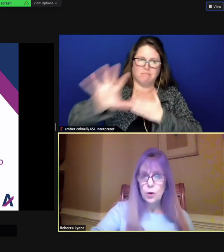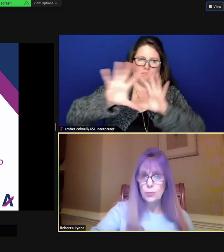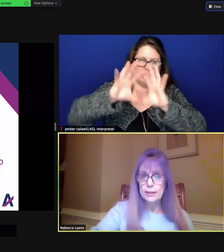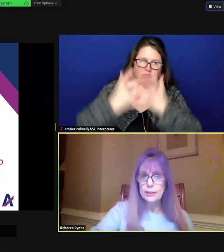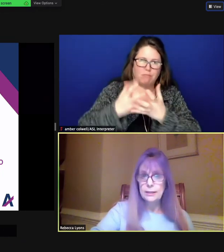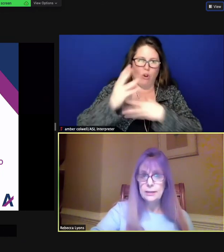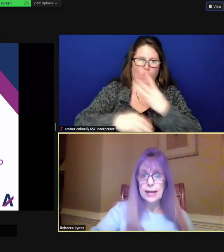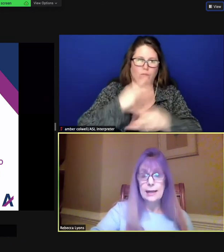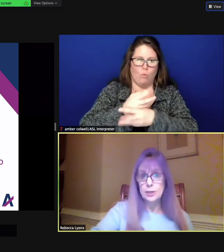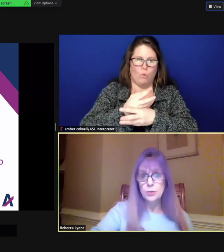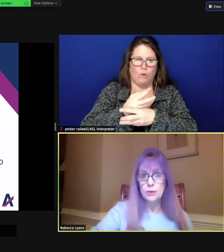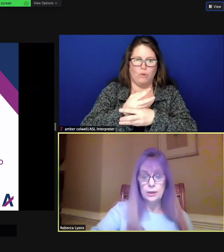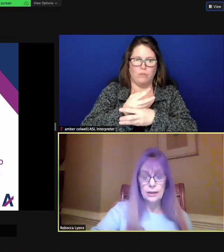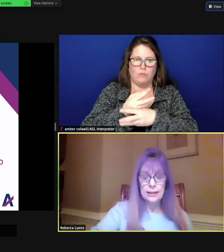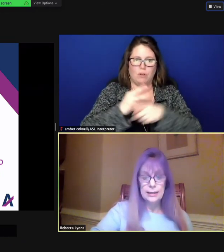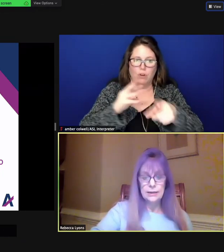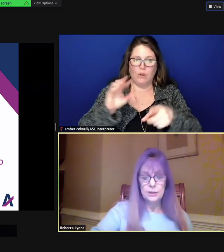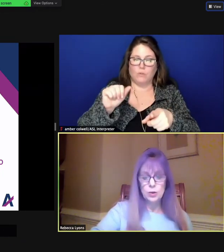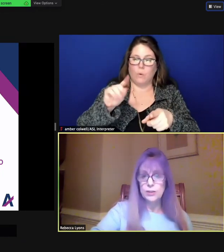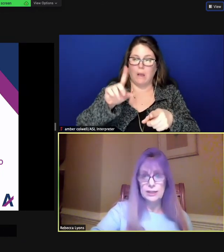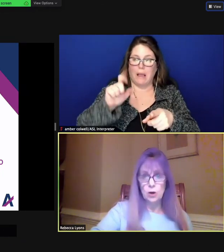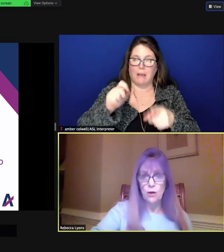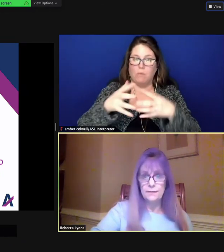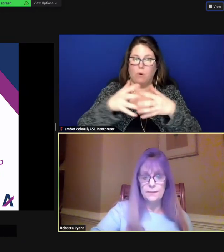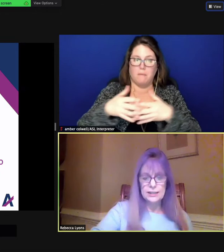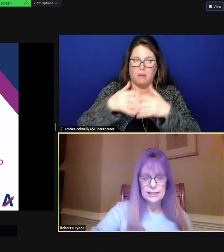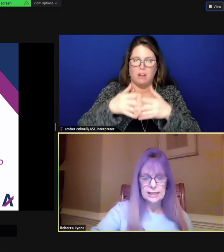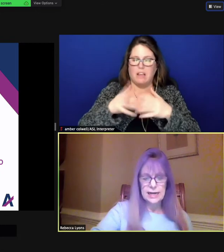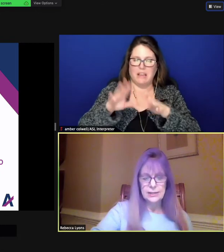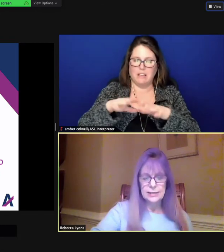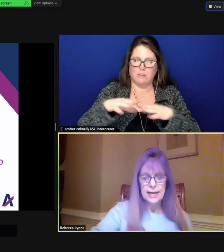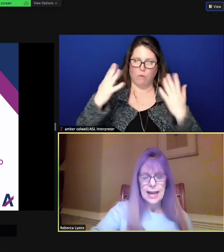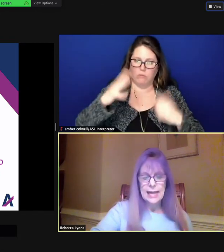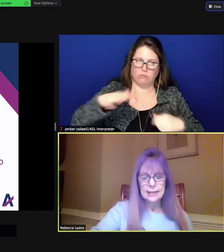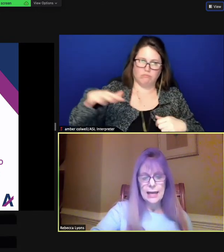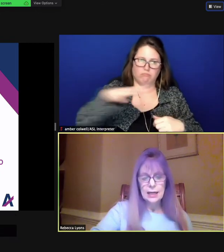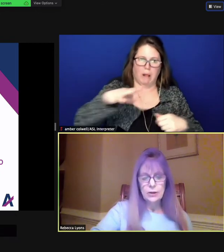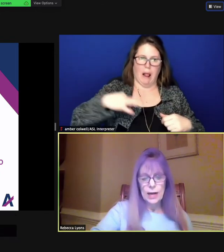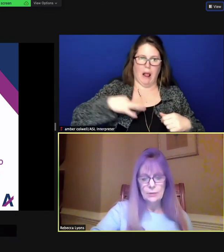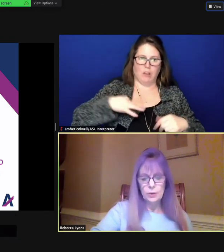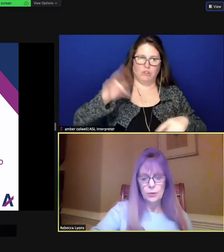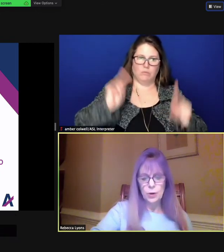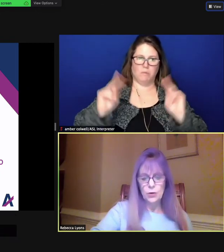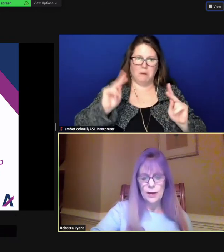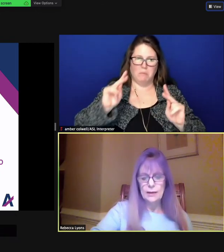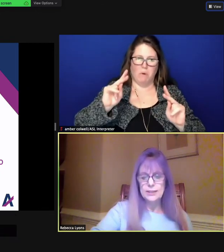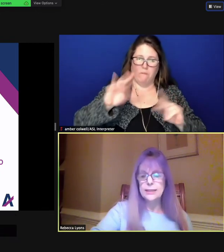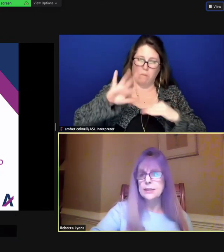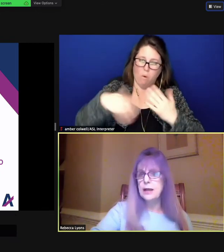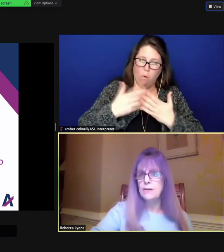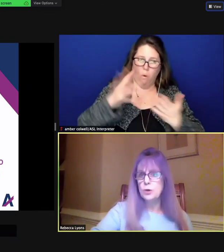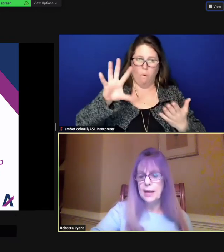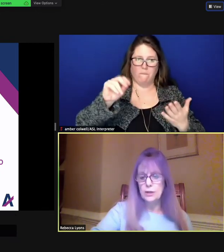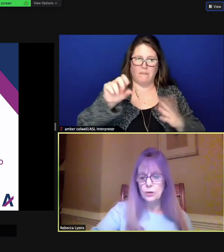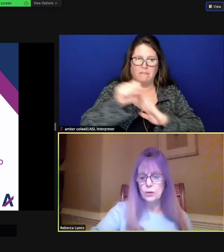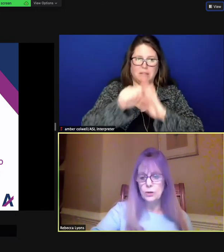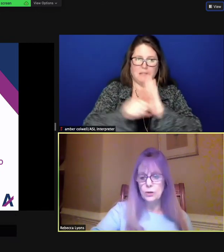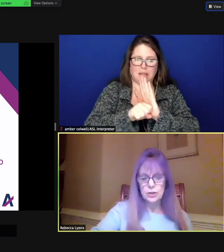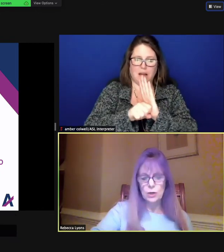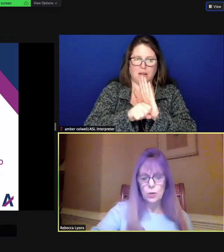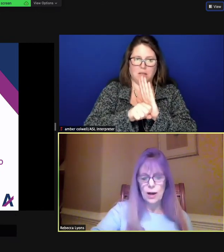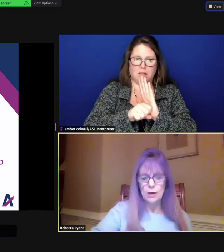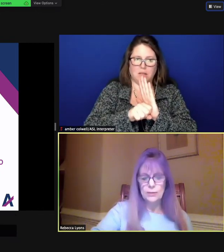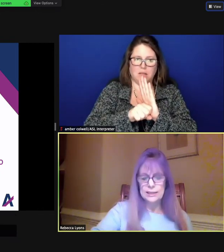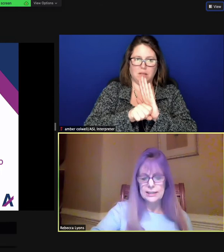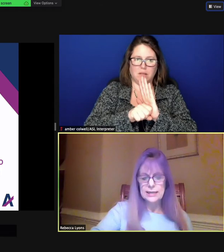also open to eligible individuals in all 50 states. And like other ABLE programs, it's governed by the